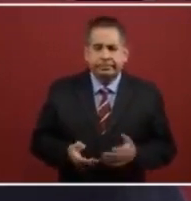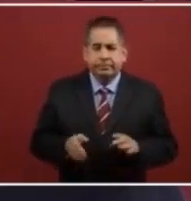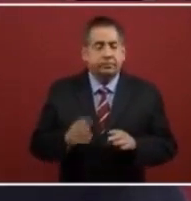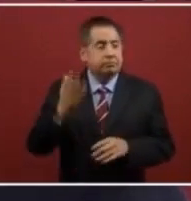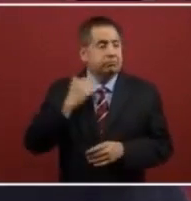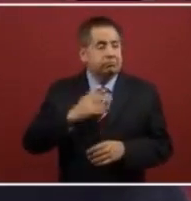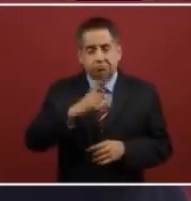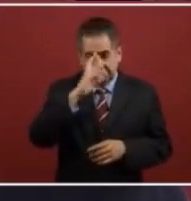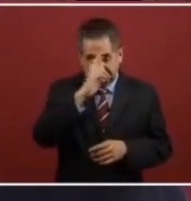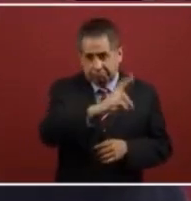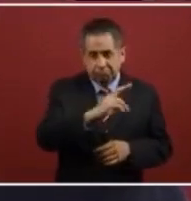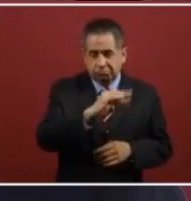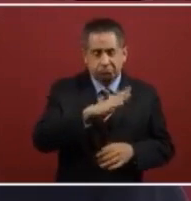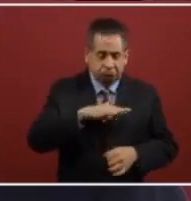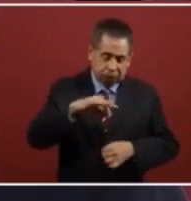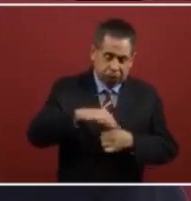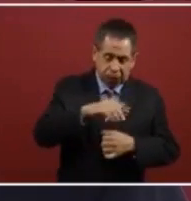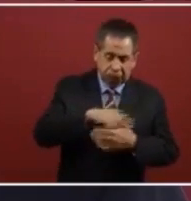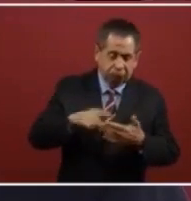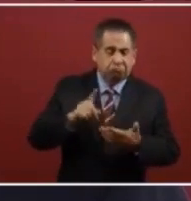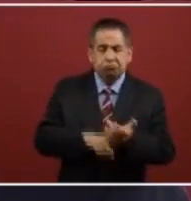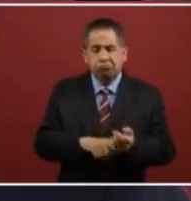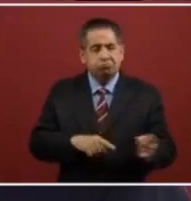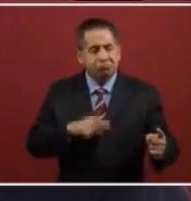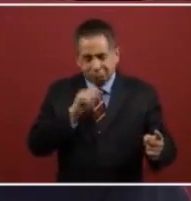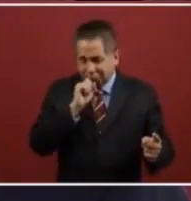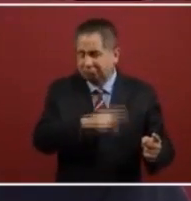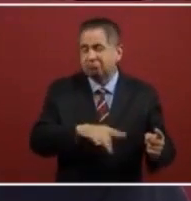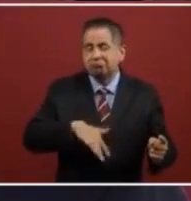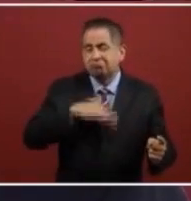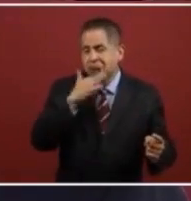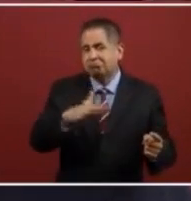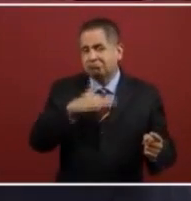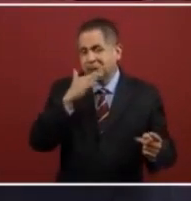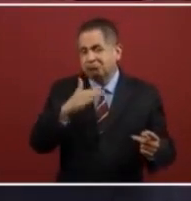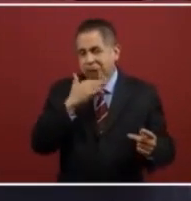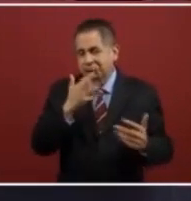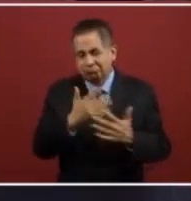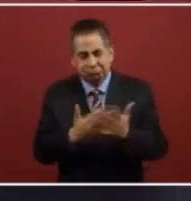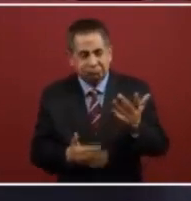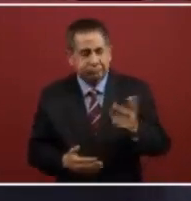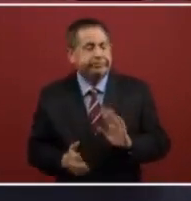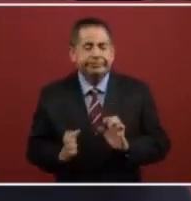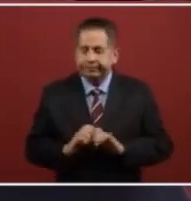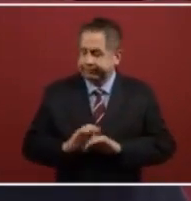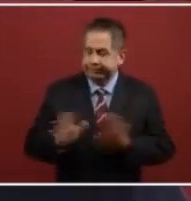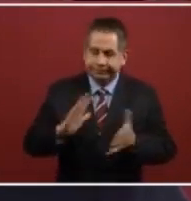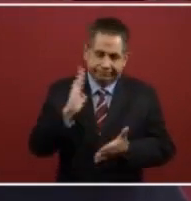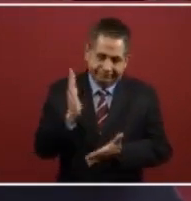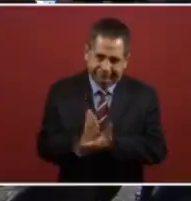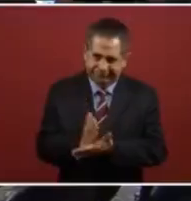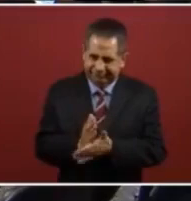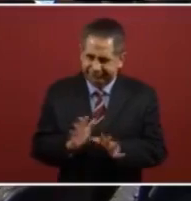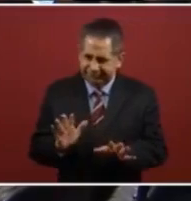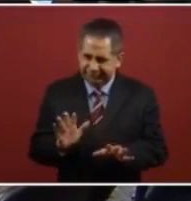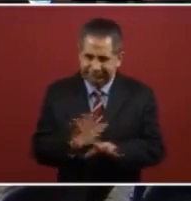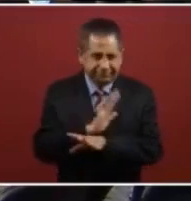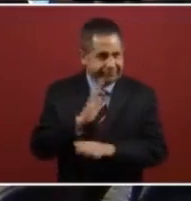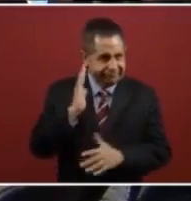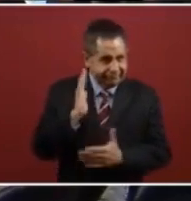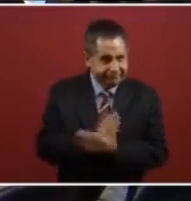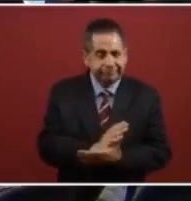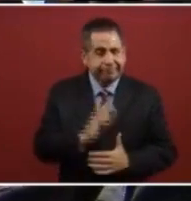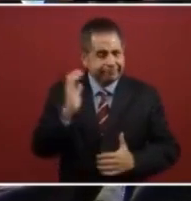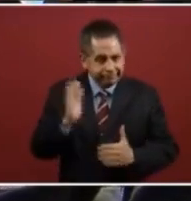respetaba el voto, había fraude. and then they didn't even respect Entonces, todo eso tiene que the terminarse votes, and there was para fraud.